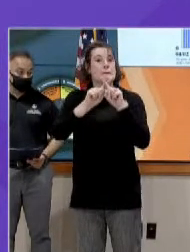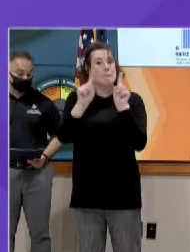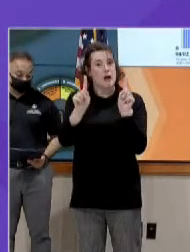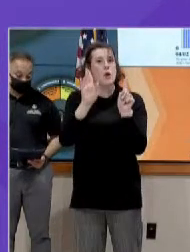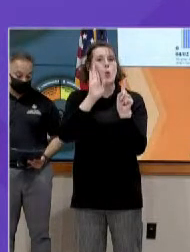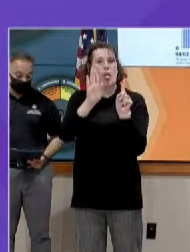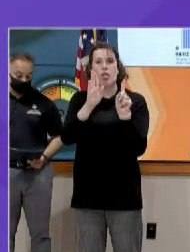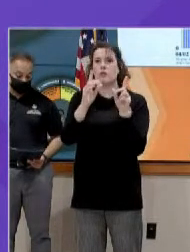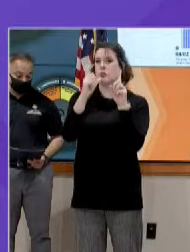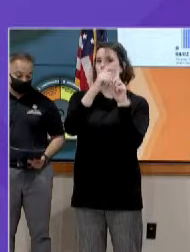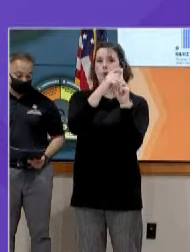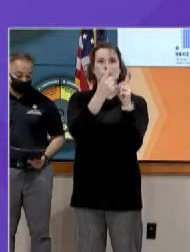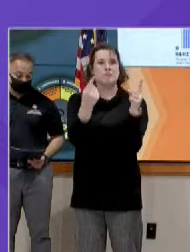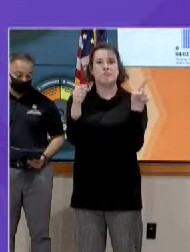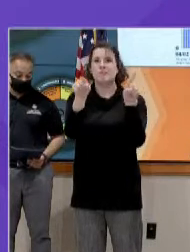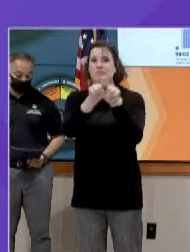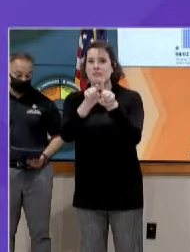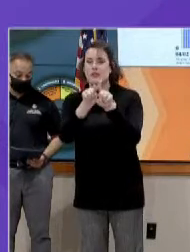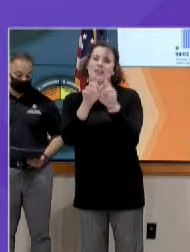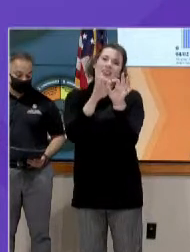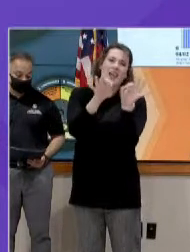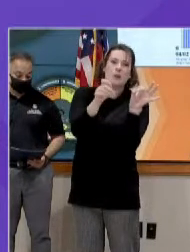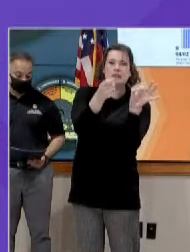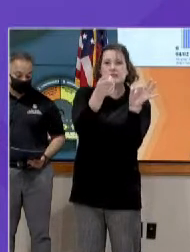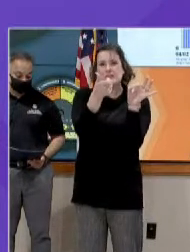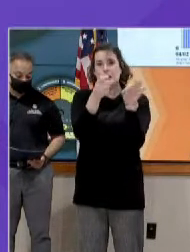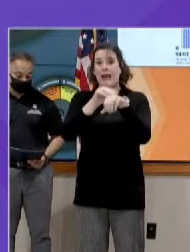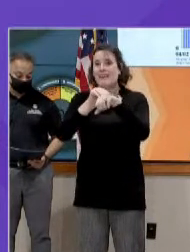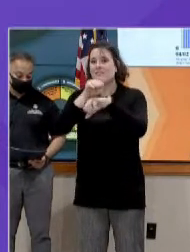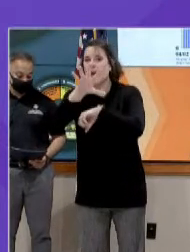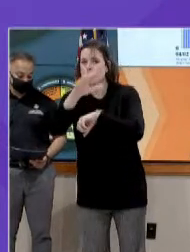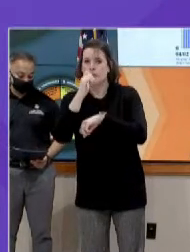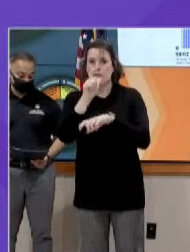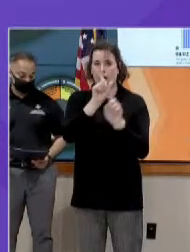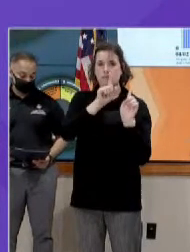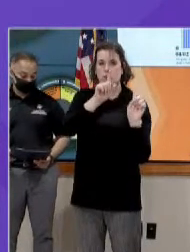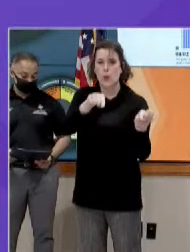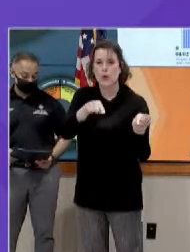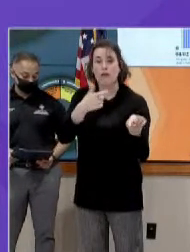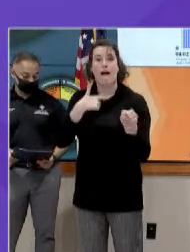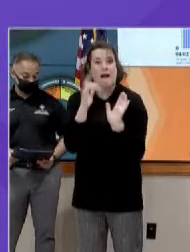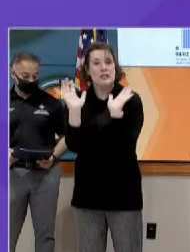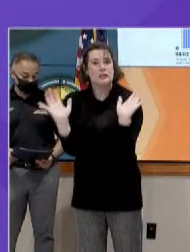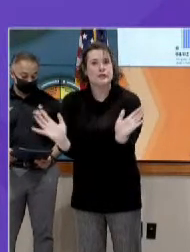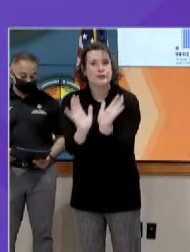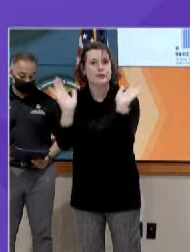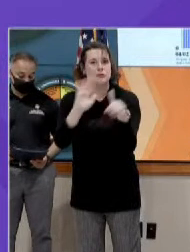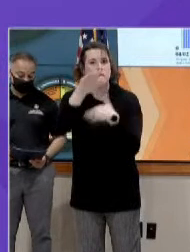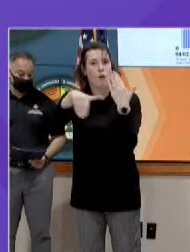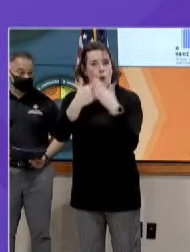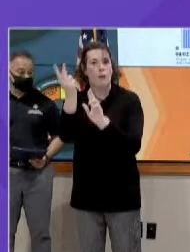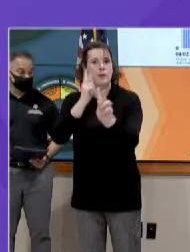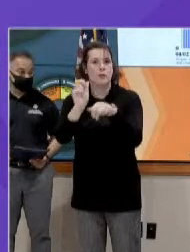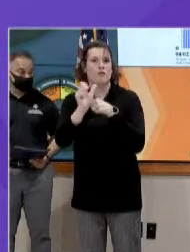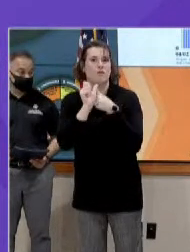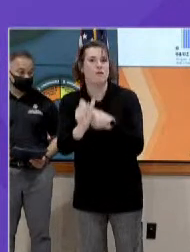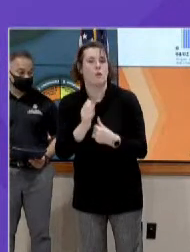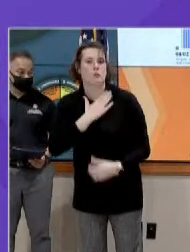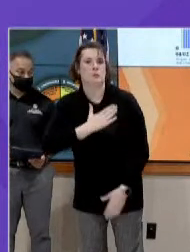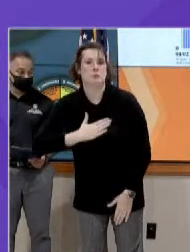almost exactly. It will change the language to advisory. I urge everybody to do